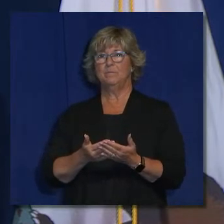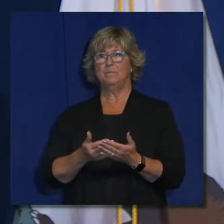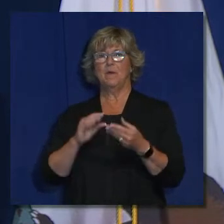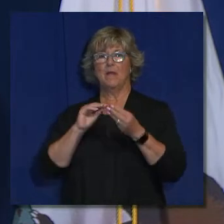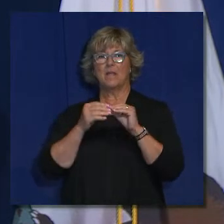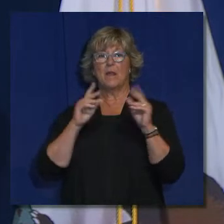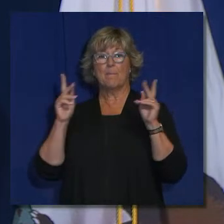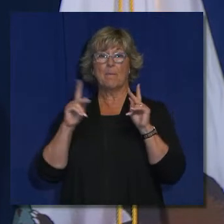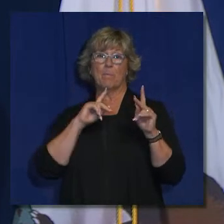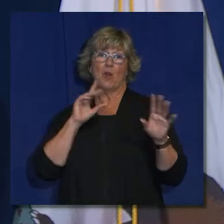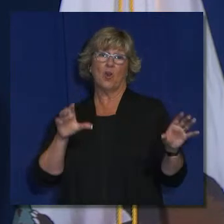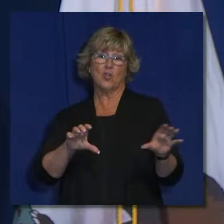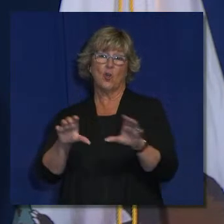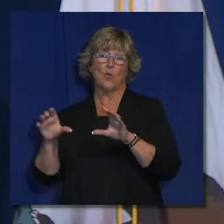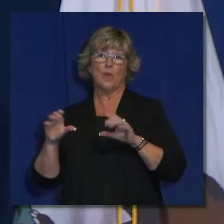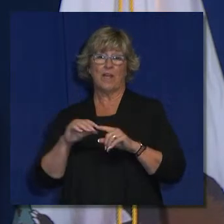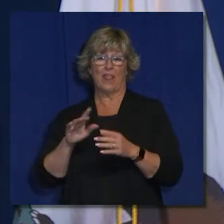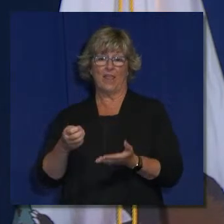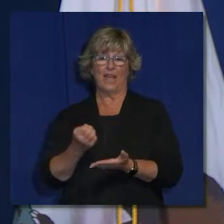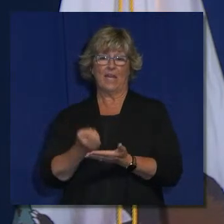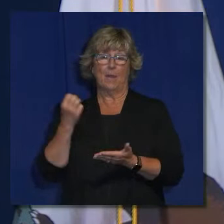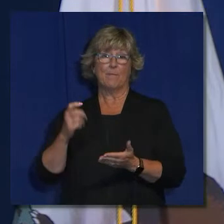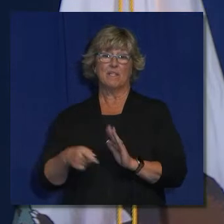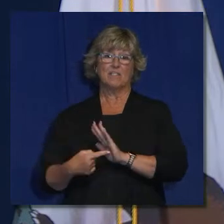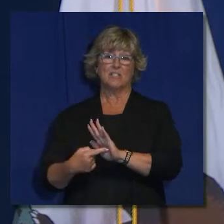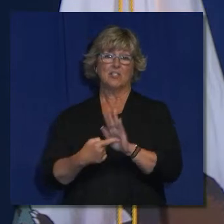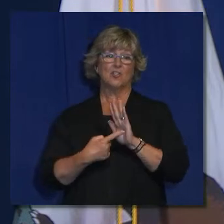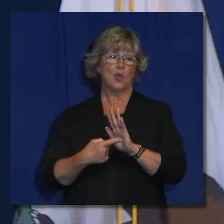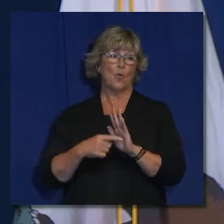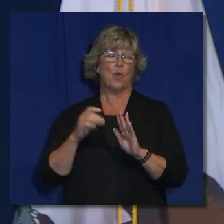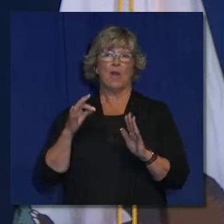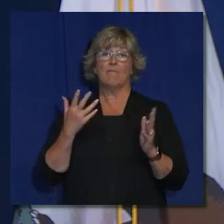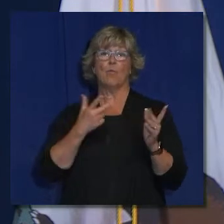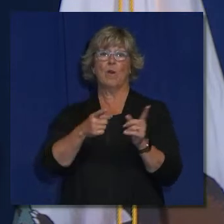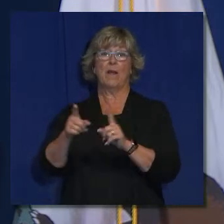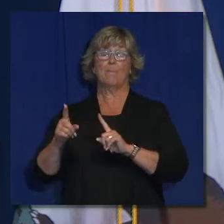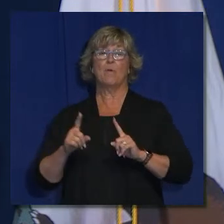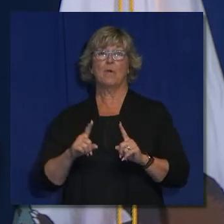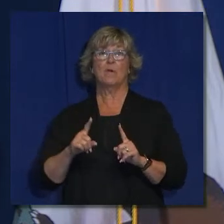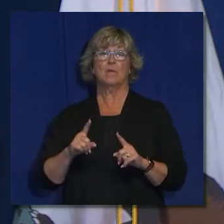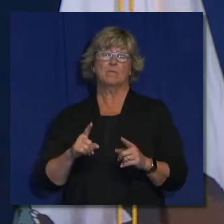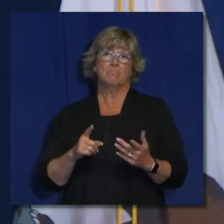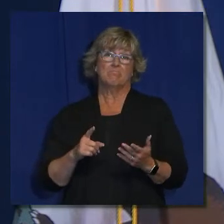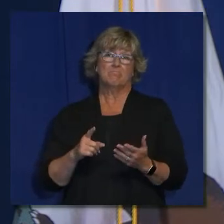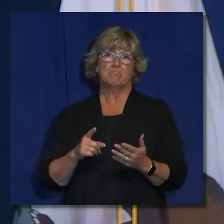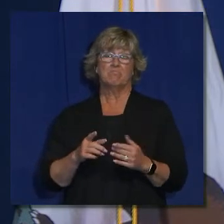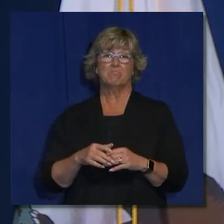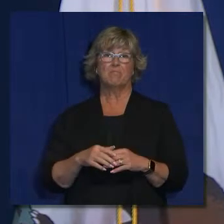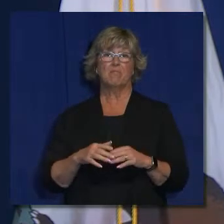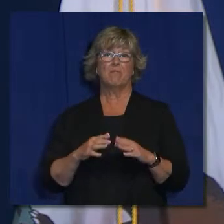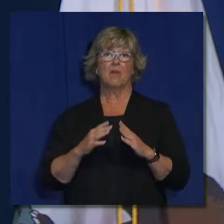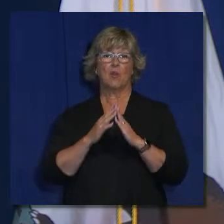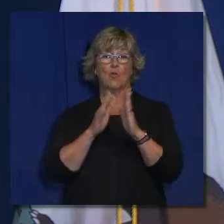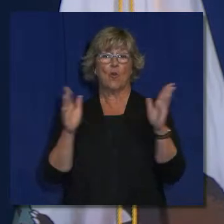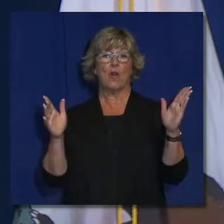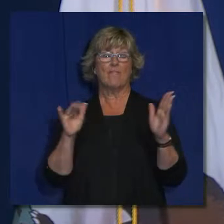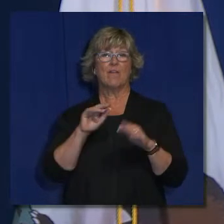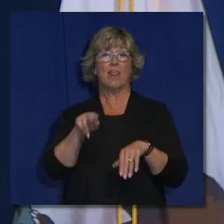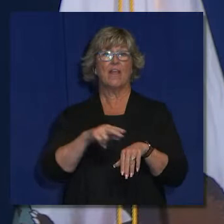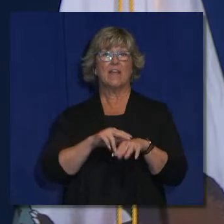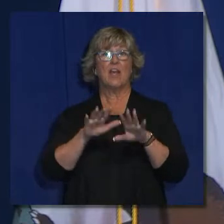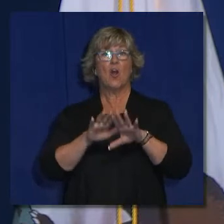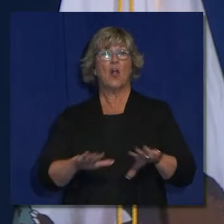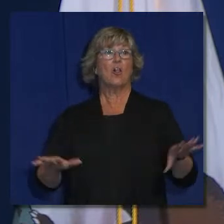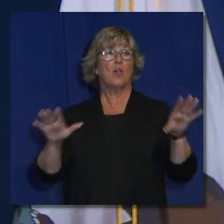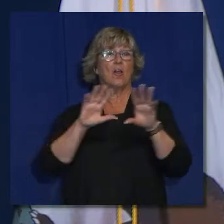number of people are doing in this economy. It's a sign of what's happening in some respects across this nation, around the